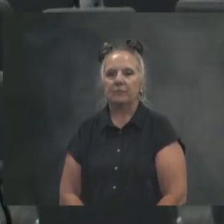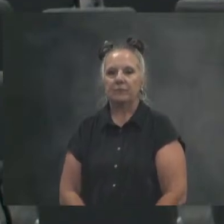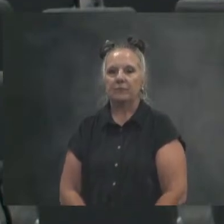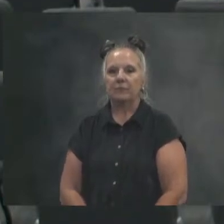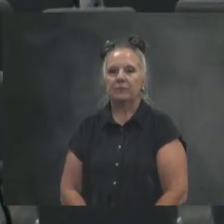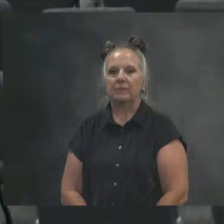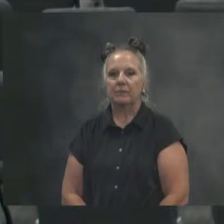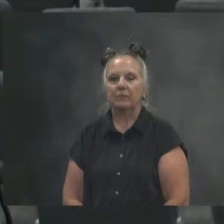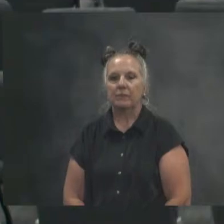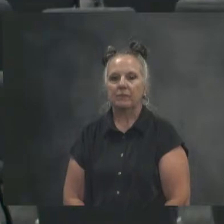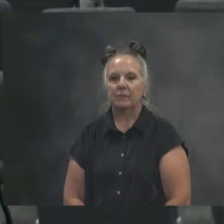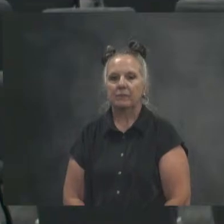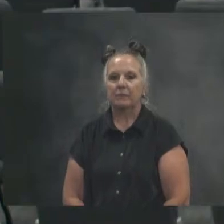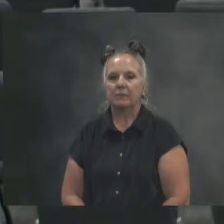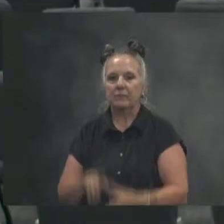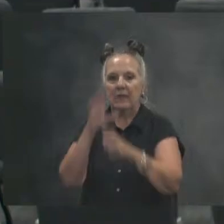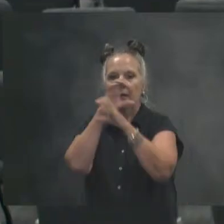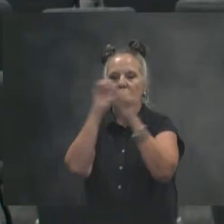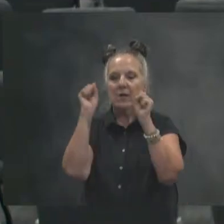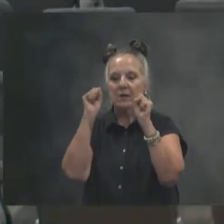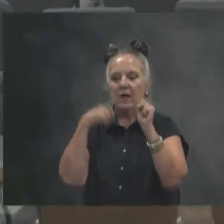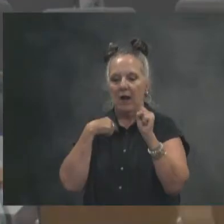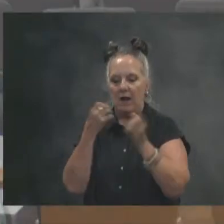there a motion? Madam President, move to approve the